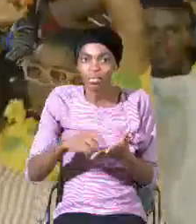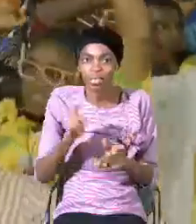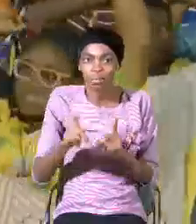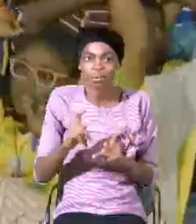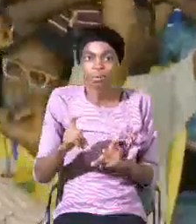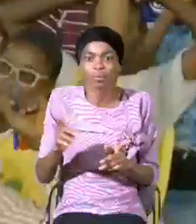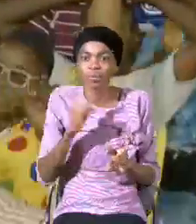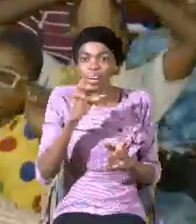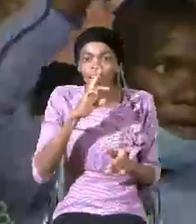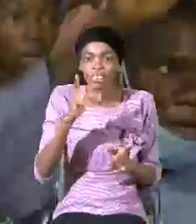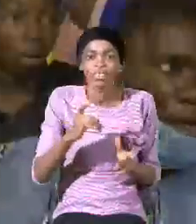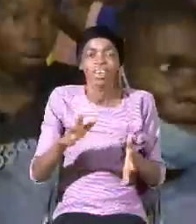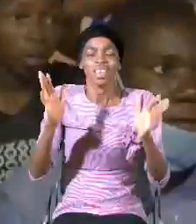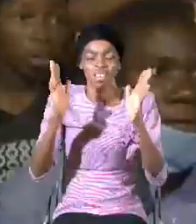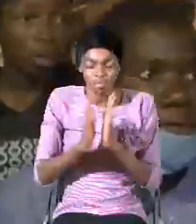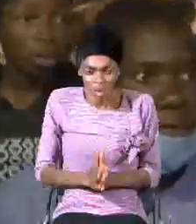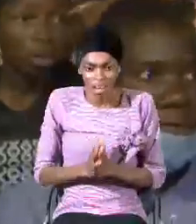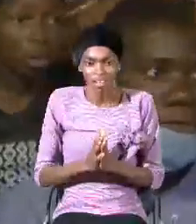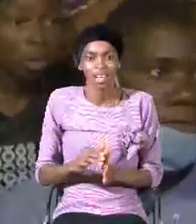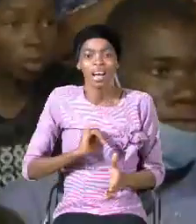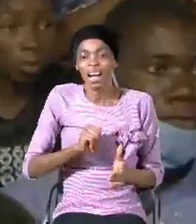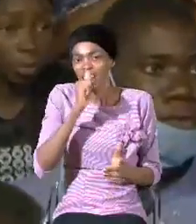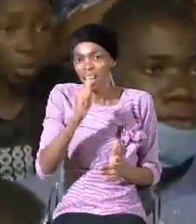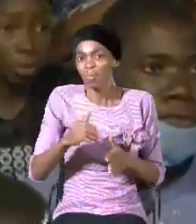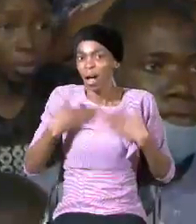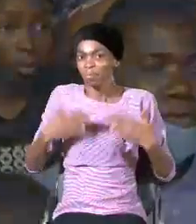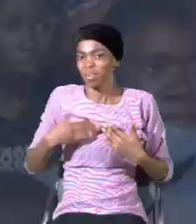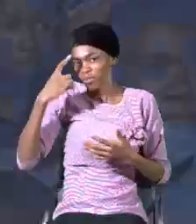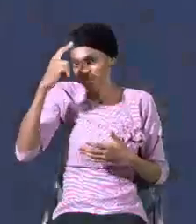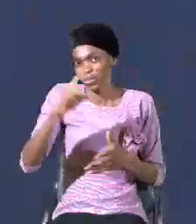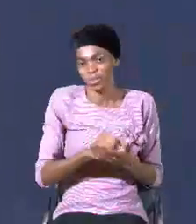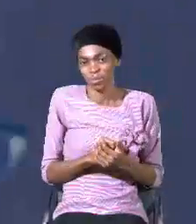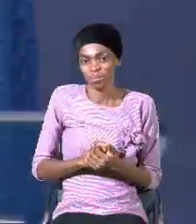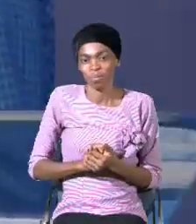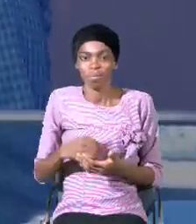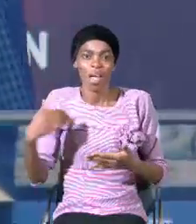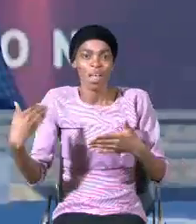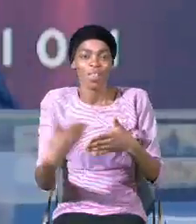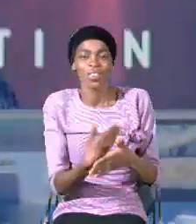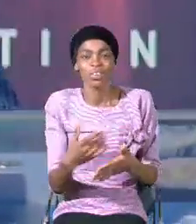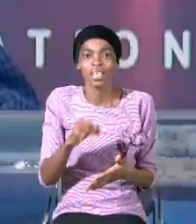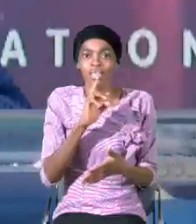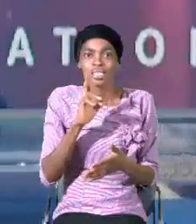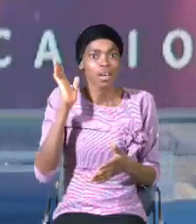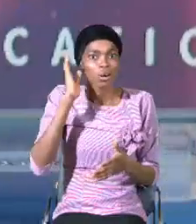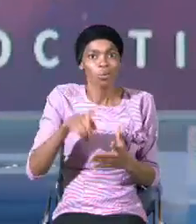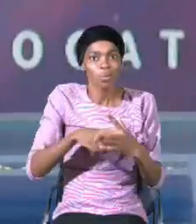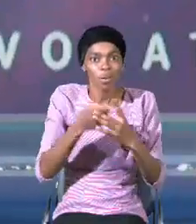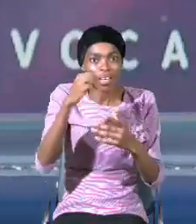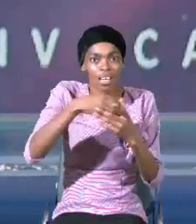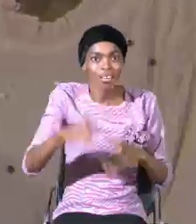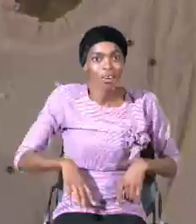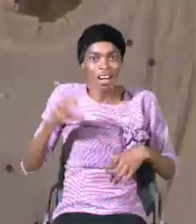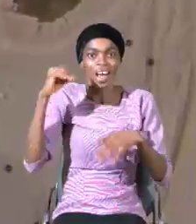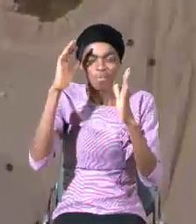Amen. Amen. I'm so happy for you. New things are going to begin to happen in your